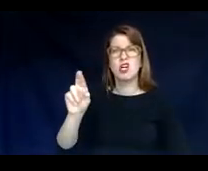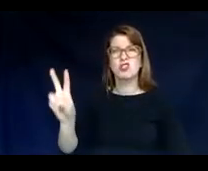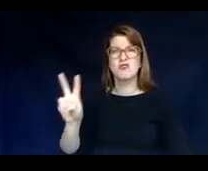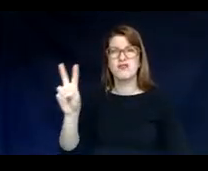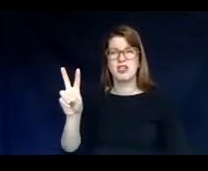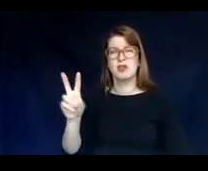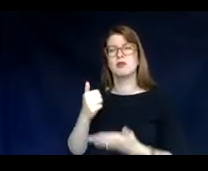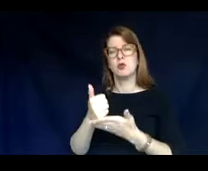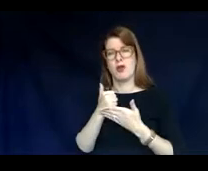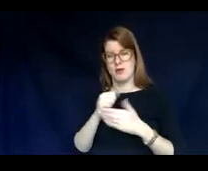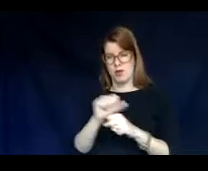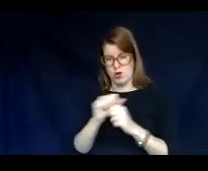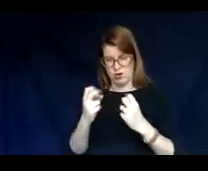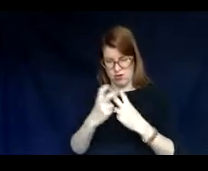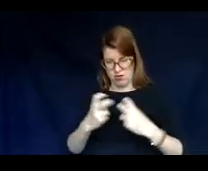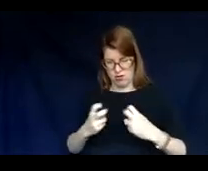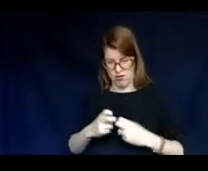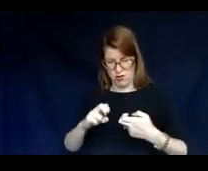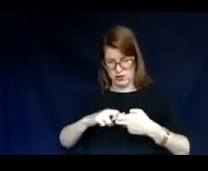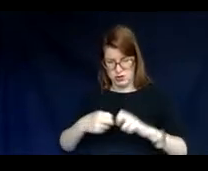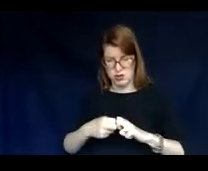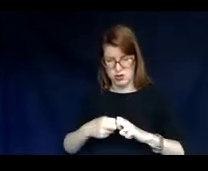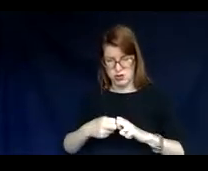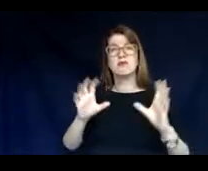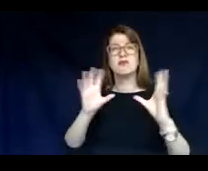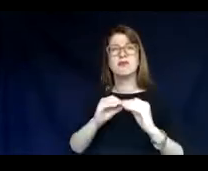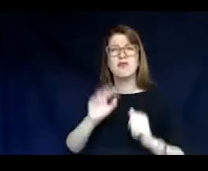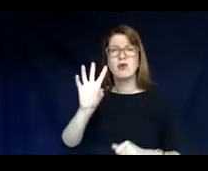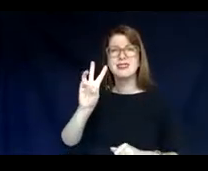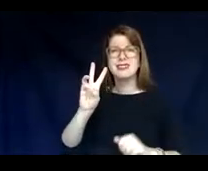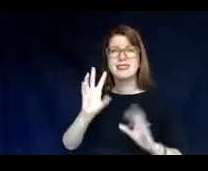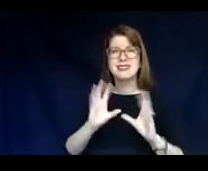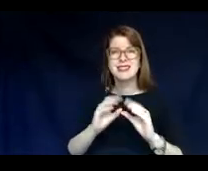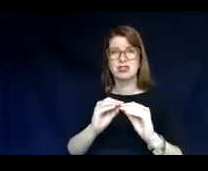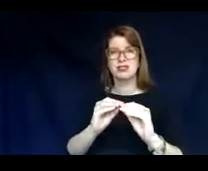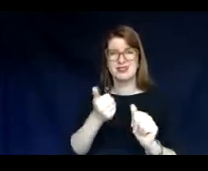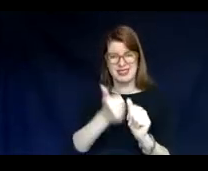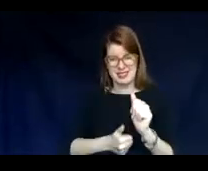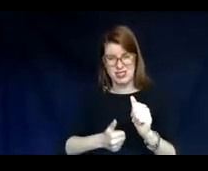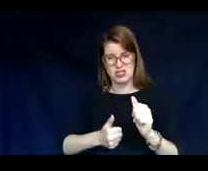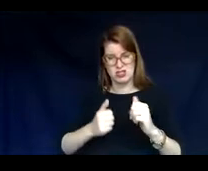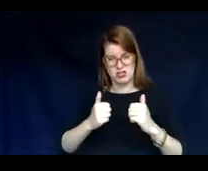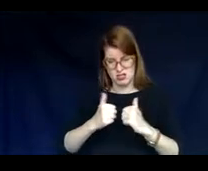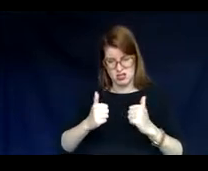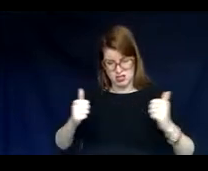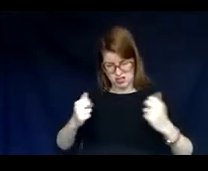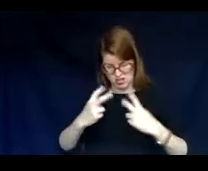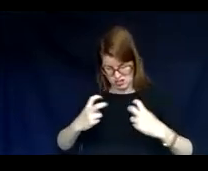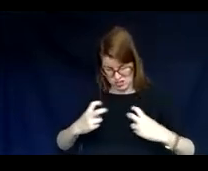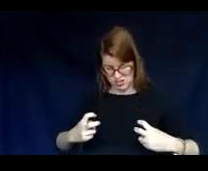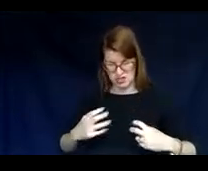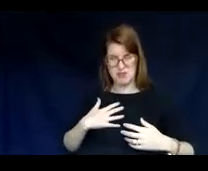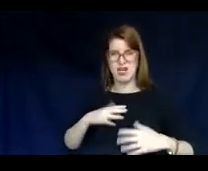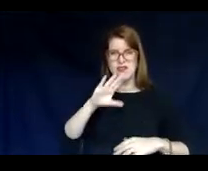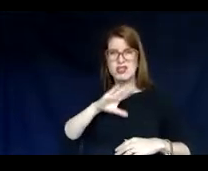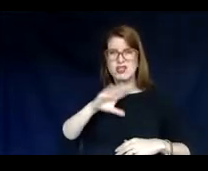through these issues. Now, I met Dr. B for 6 sessions, and each one progressed into working through what happened, my frustrations, my inner conflict,